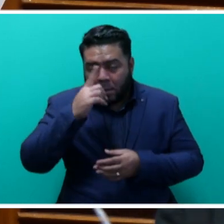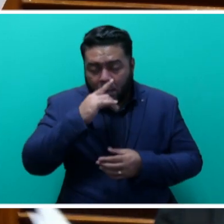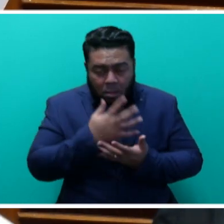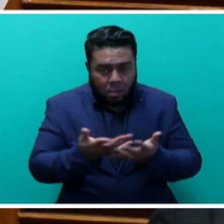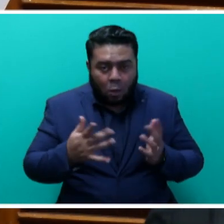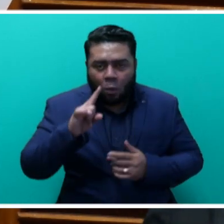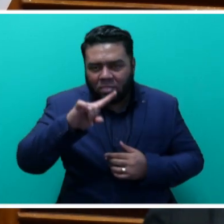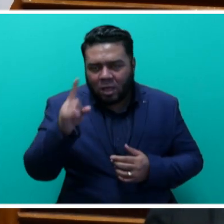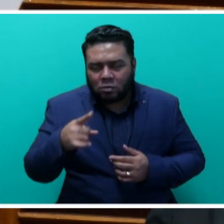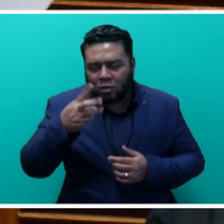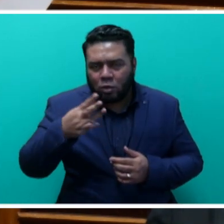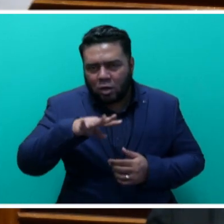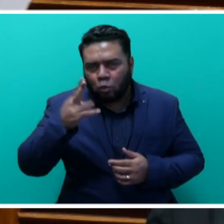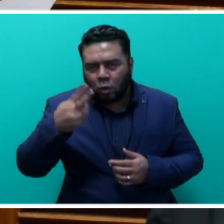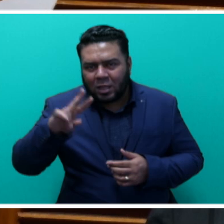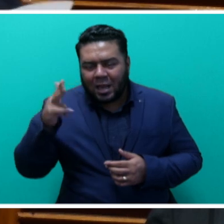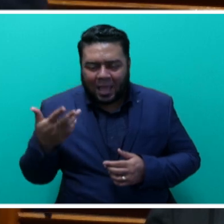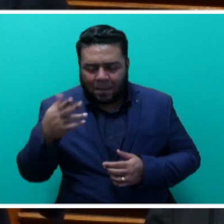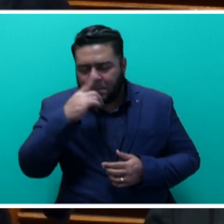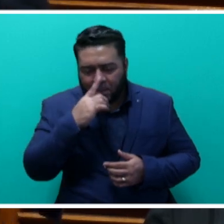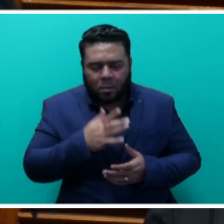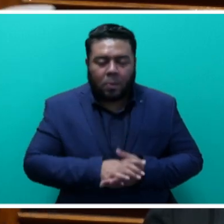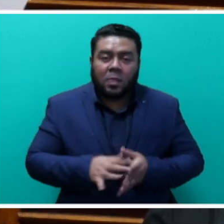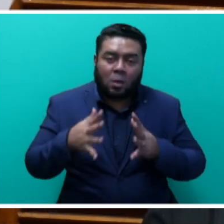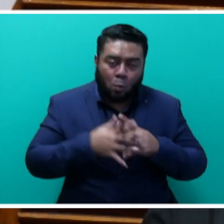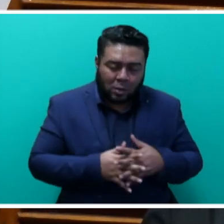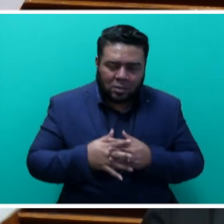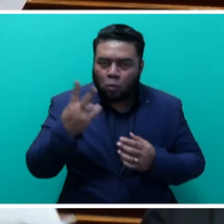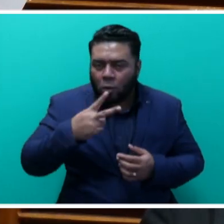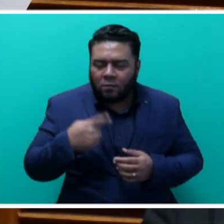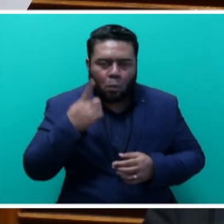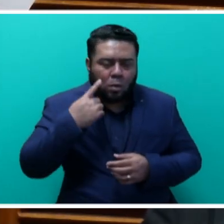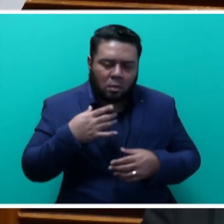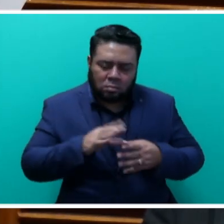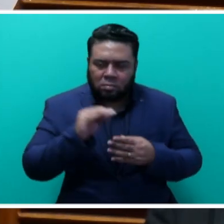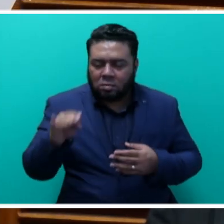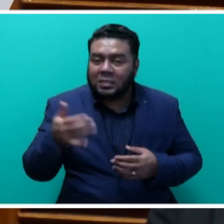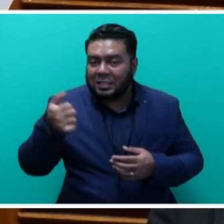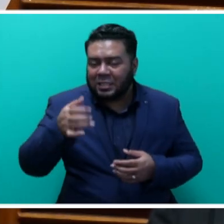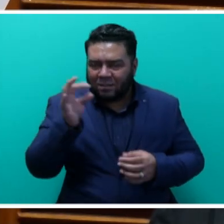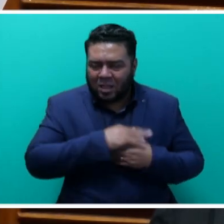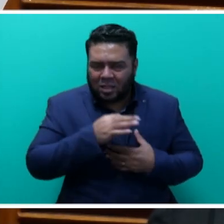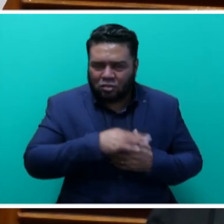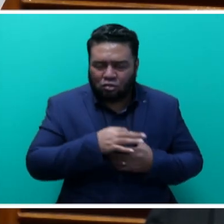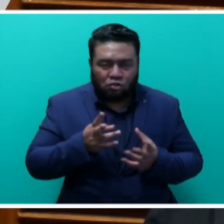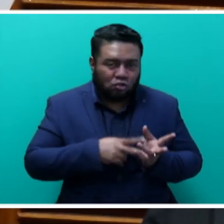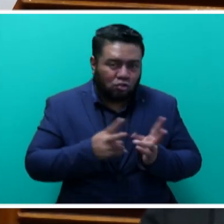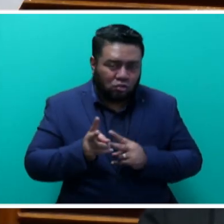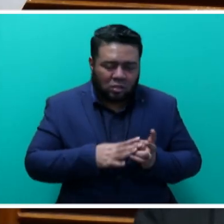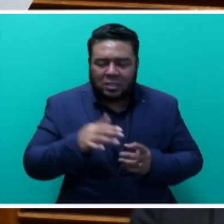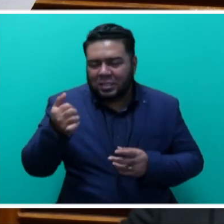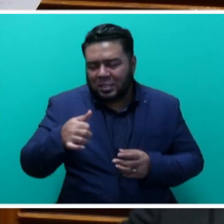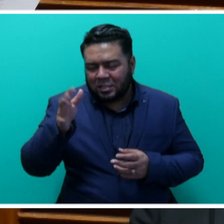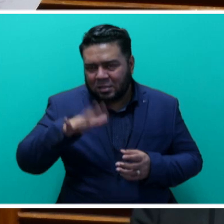of 1,329. And Western Division, 12 water projects. This benefited 6 villages, 6 settlements with a